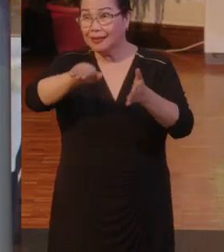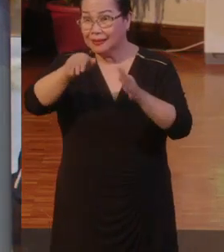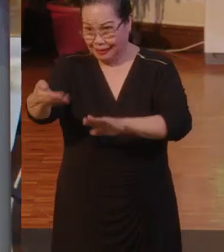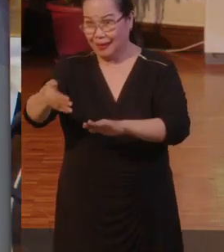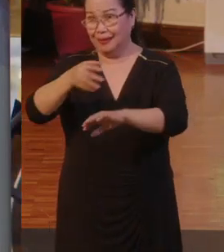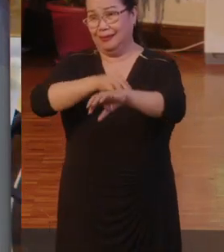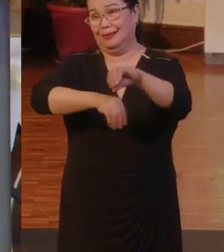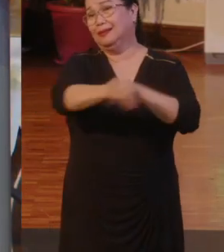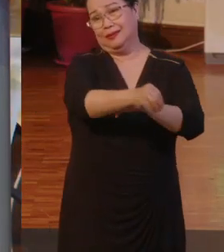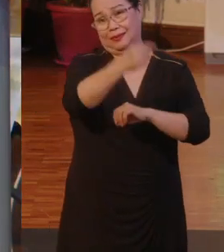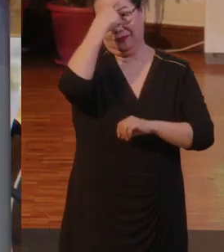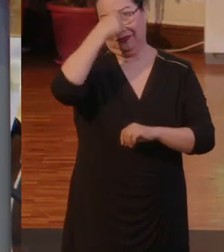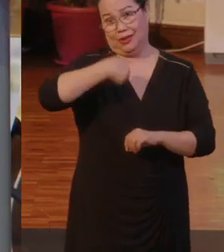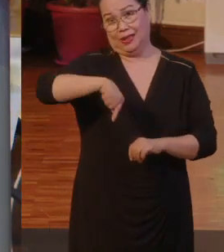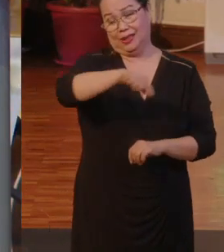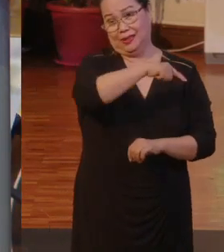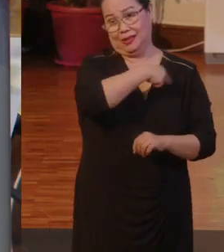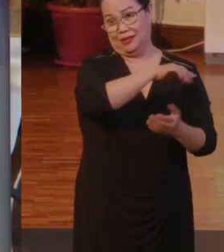for us.